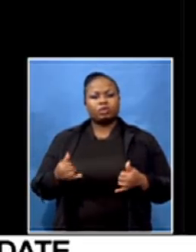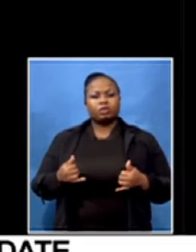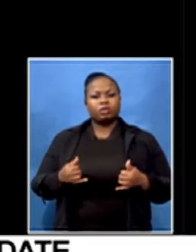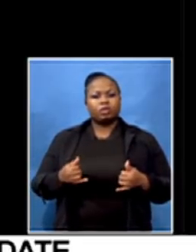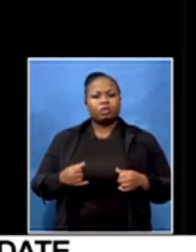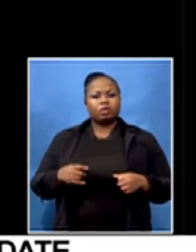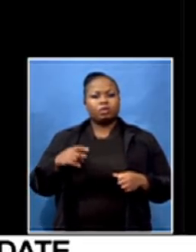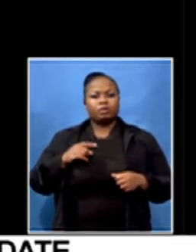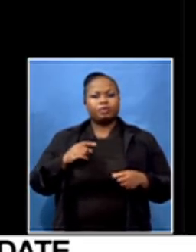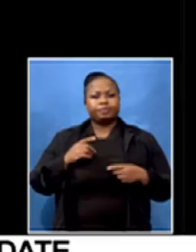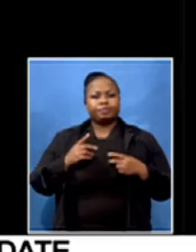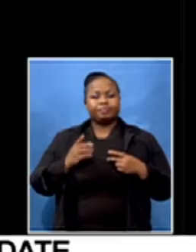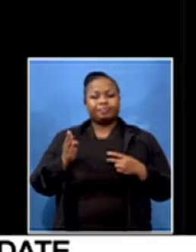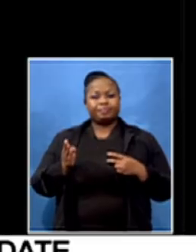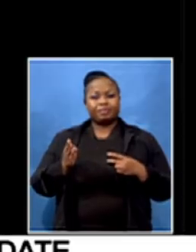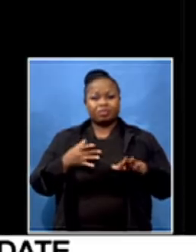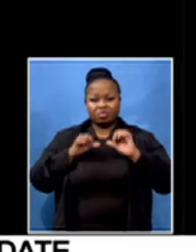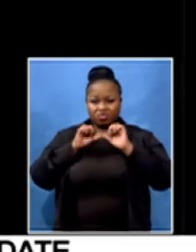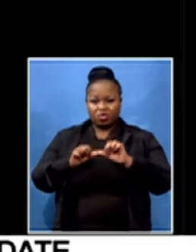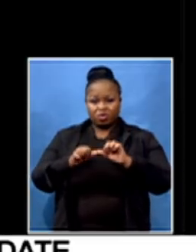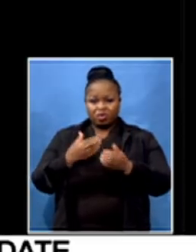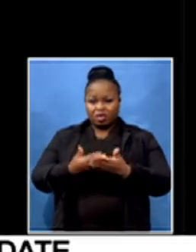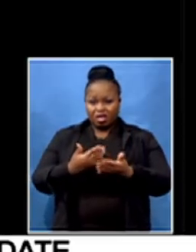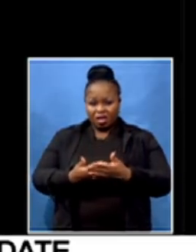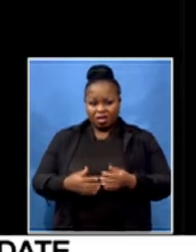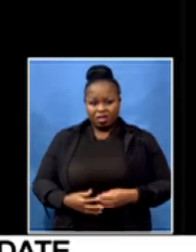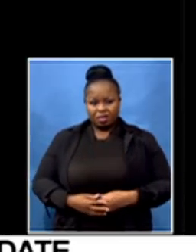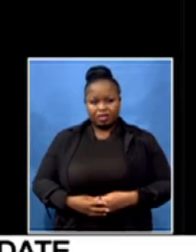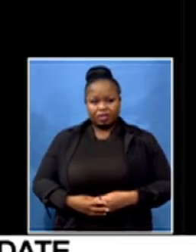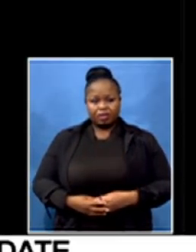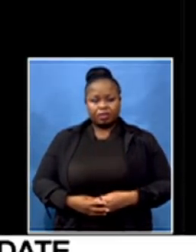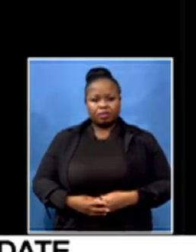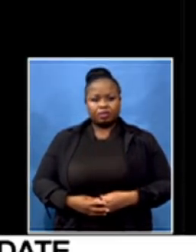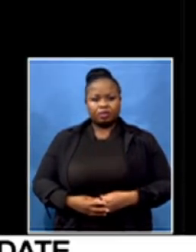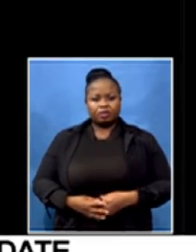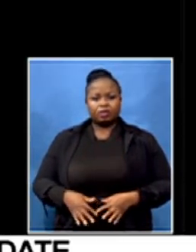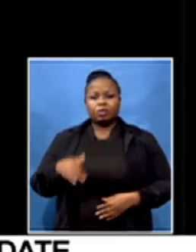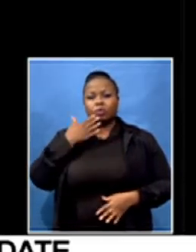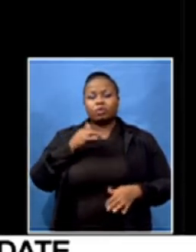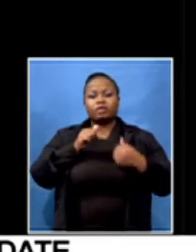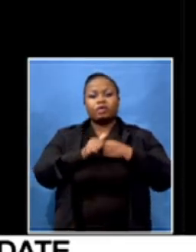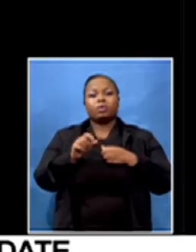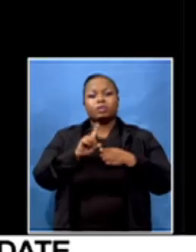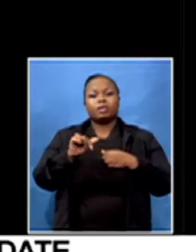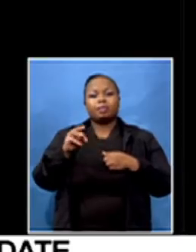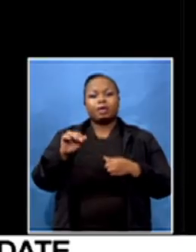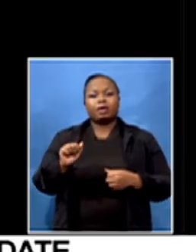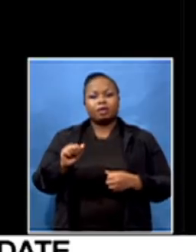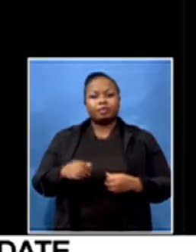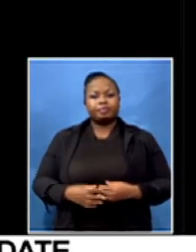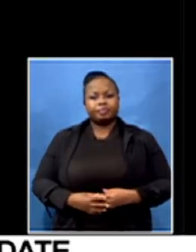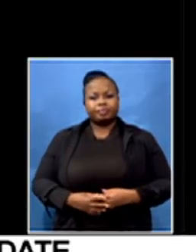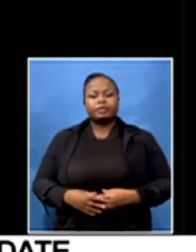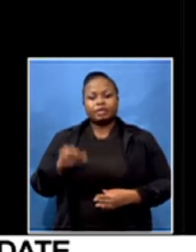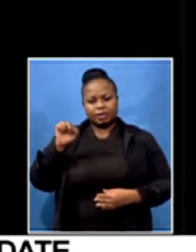you wanna continue? Honorable Nyambi? Who's following Zama? Who's following? Yes,